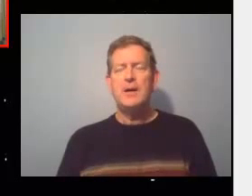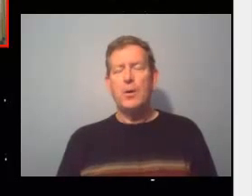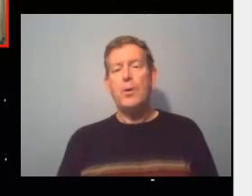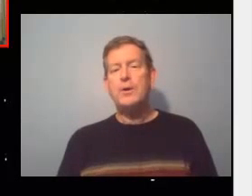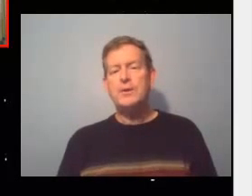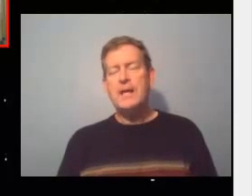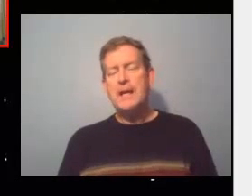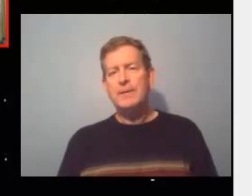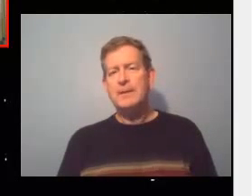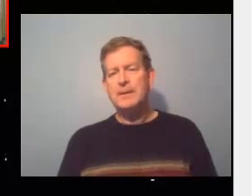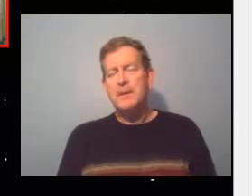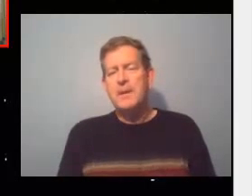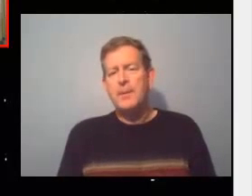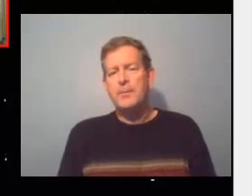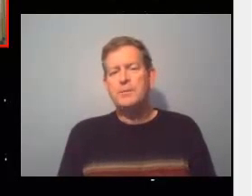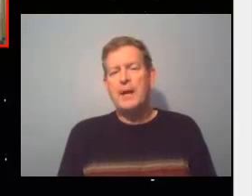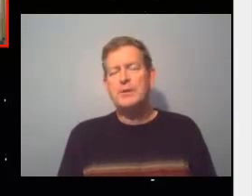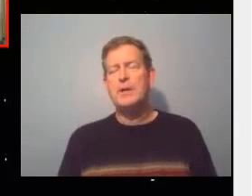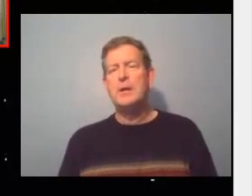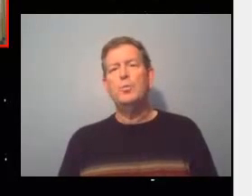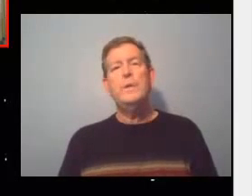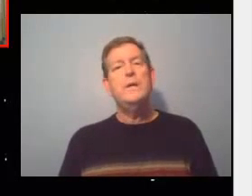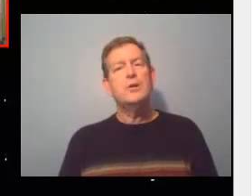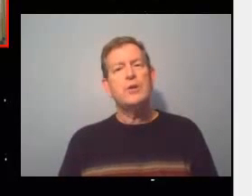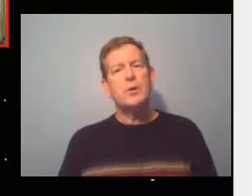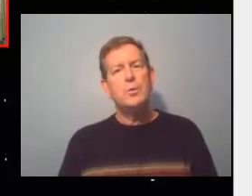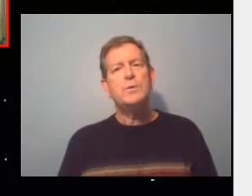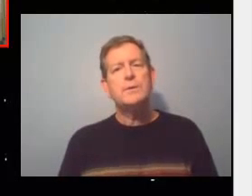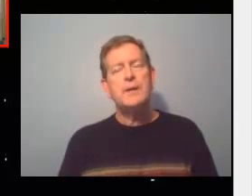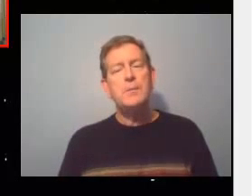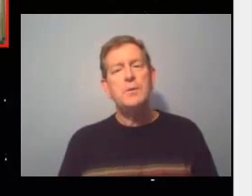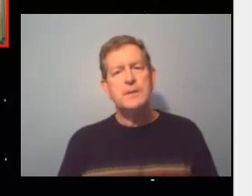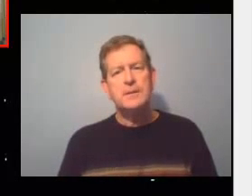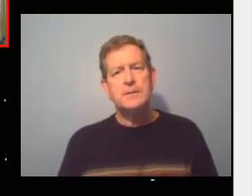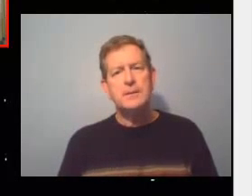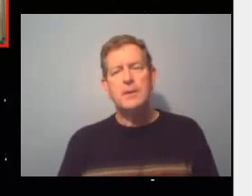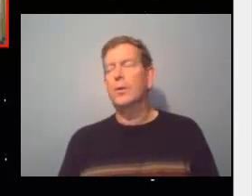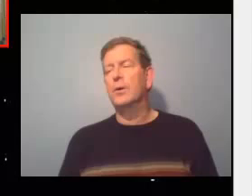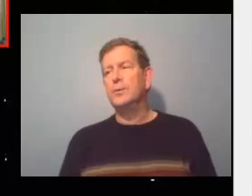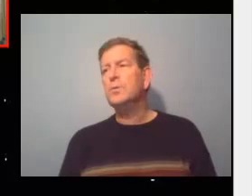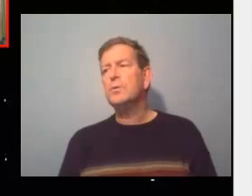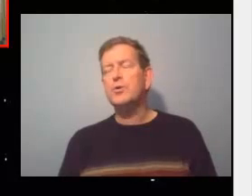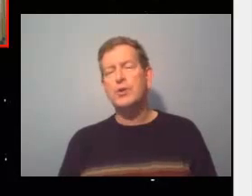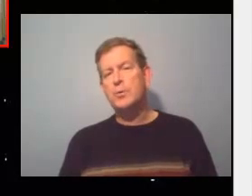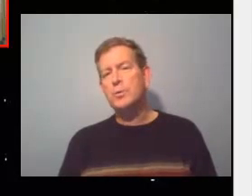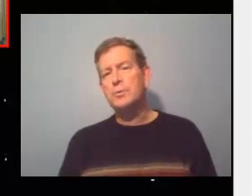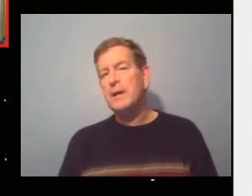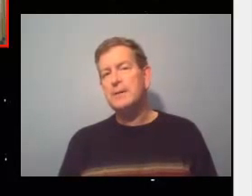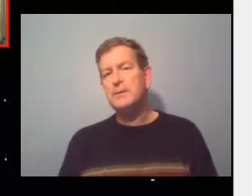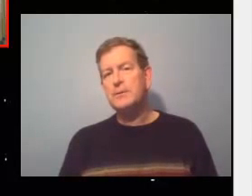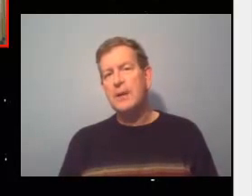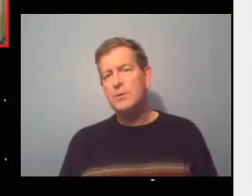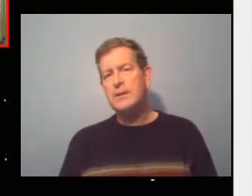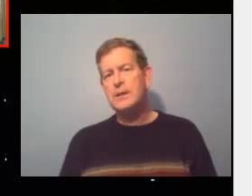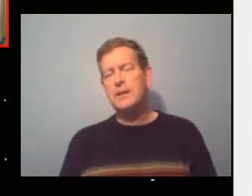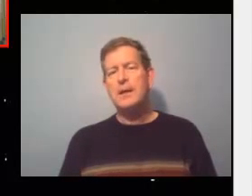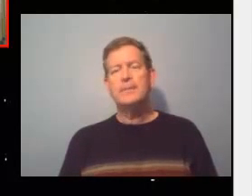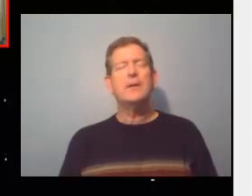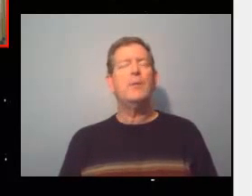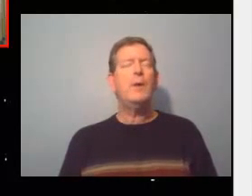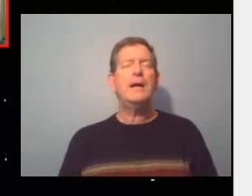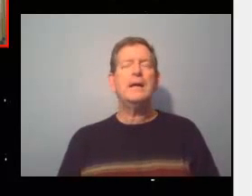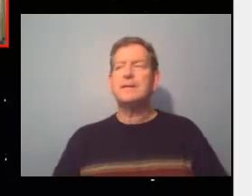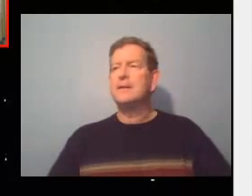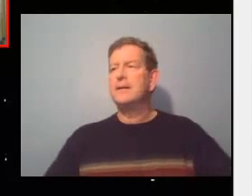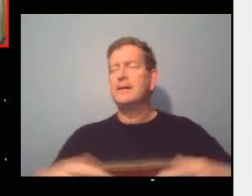iota. Or you could say even the minimum response, oui, j'écoute de la musique. or non, je n'écoute pas de la musique.